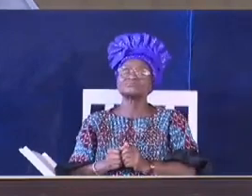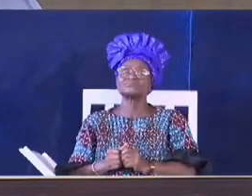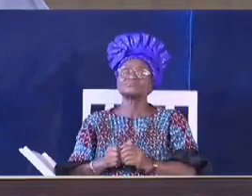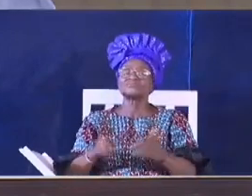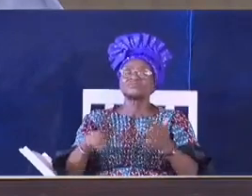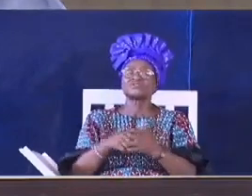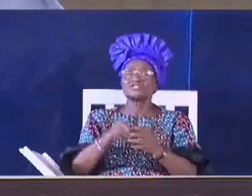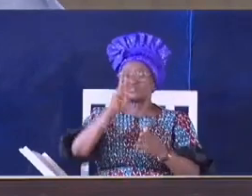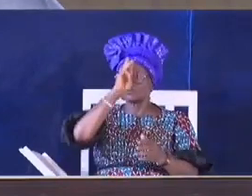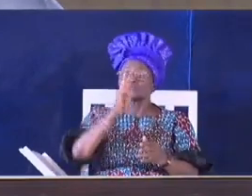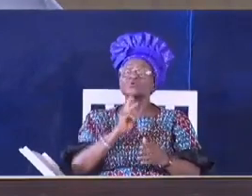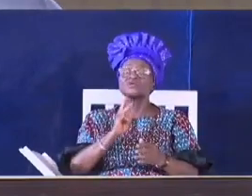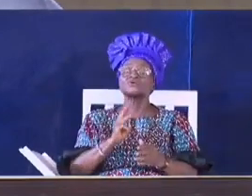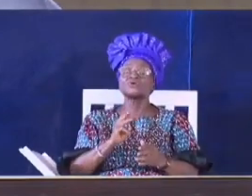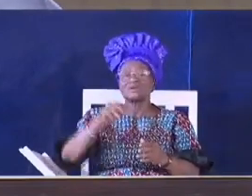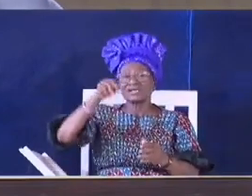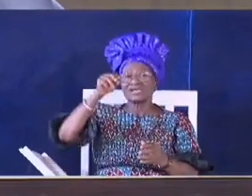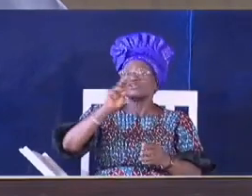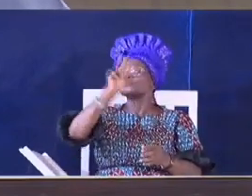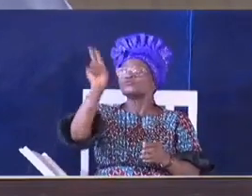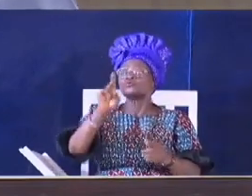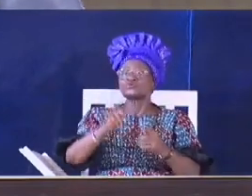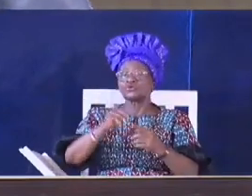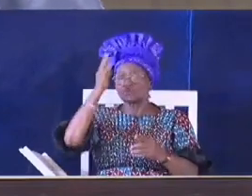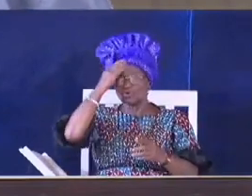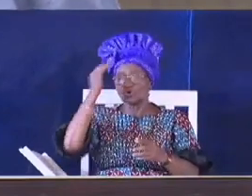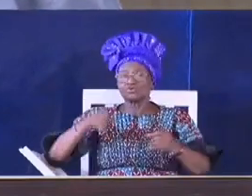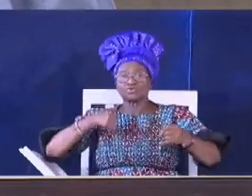This widow used to know joy.